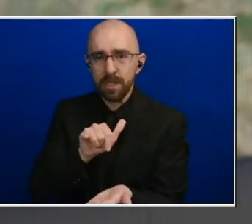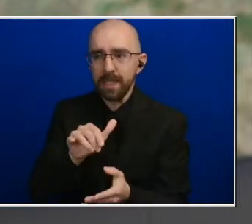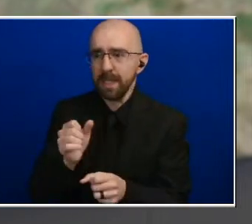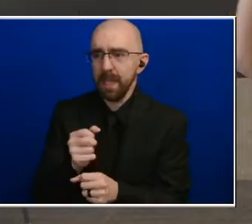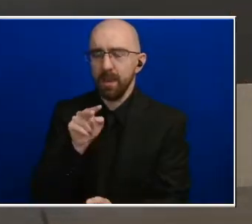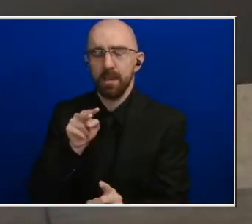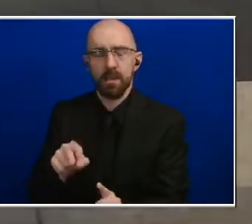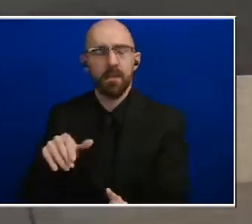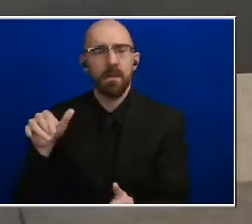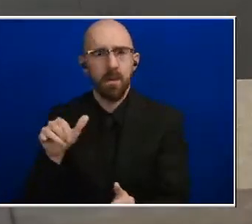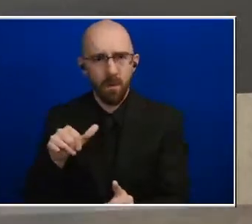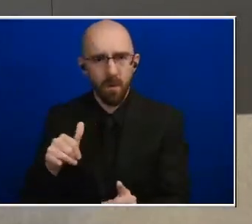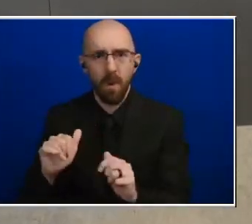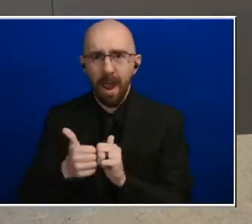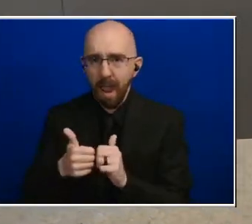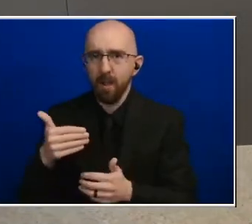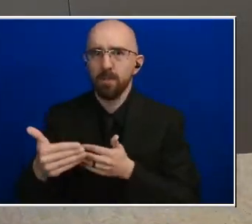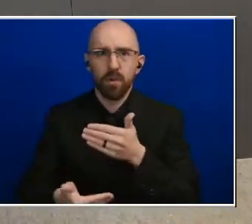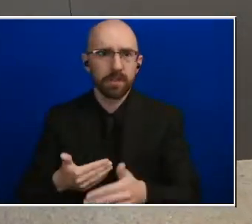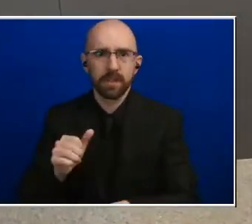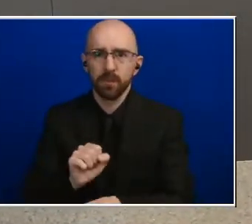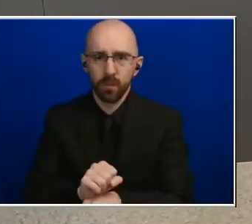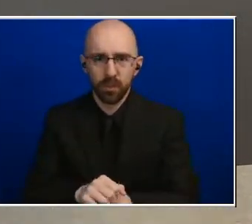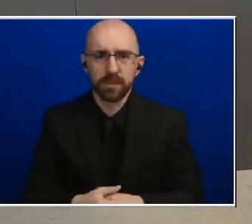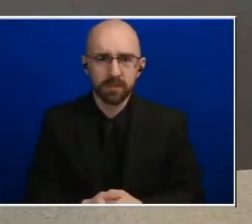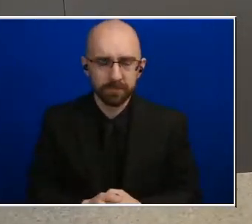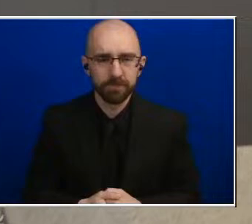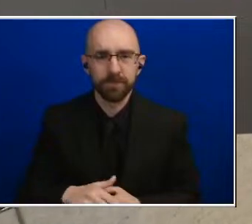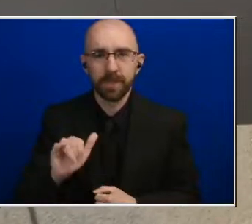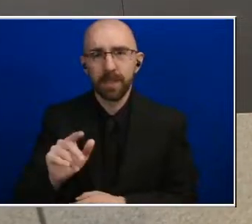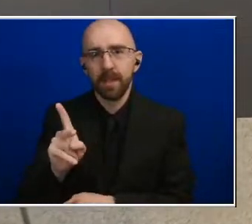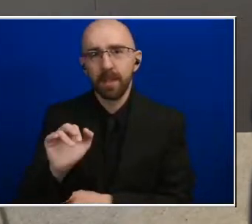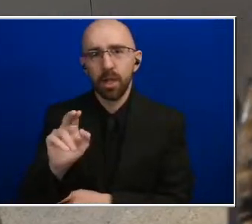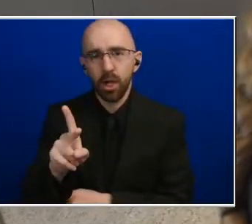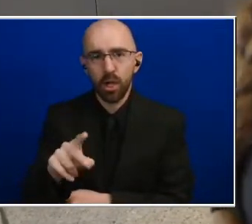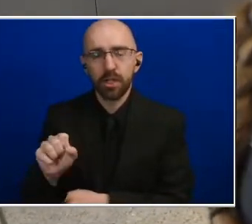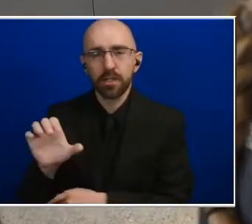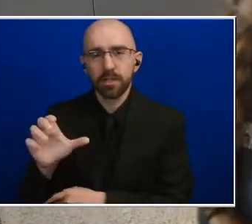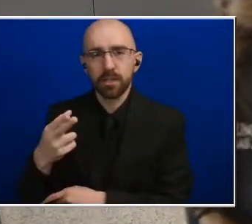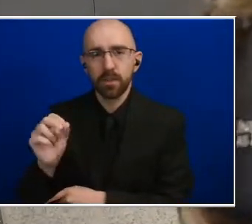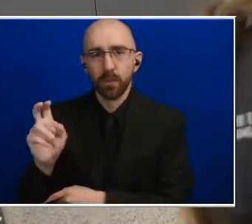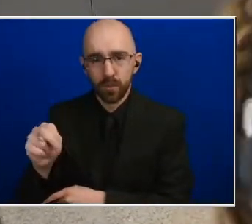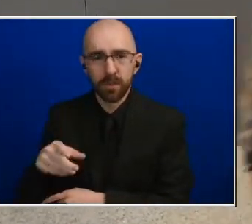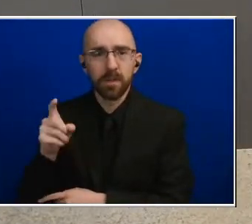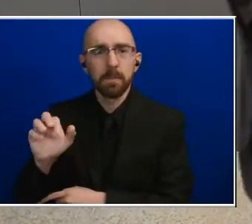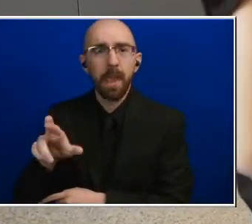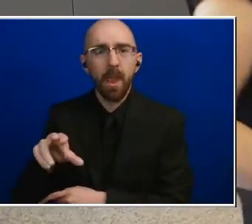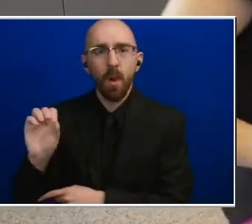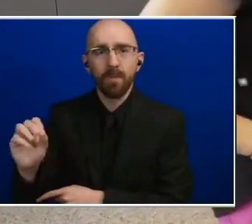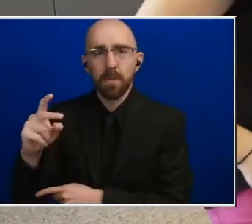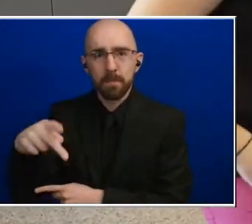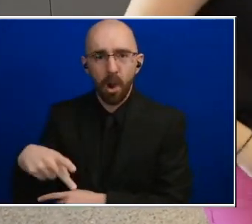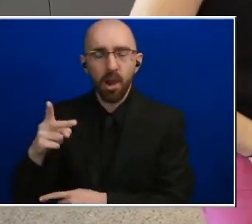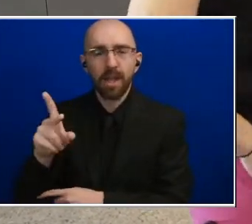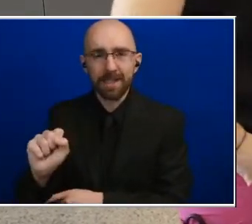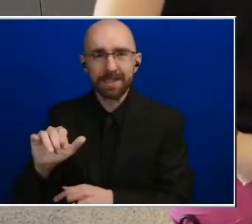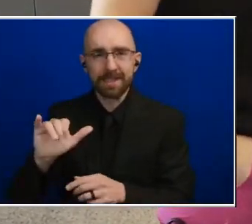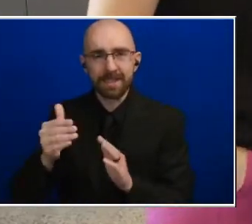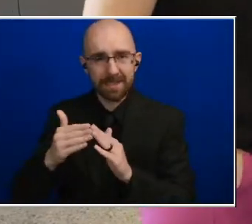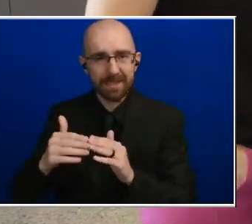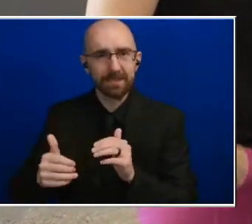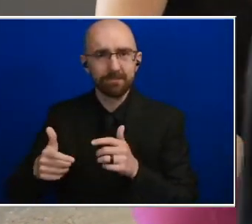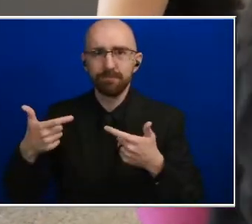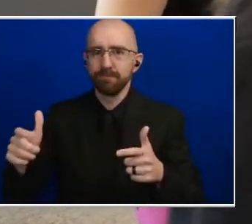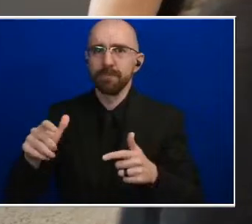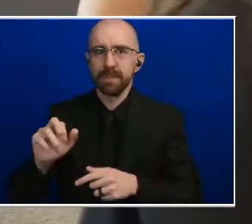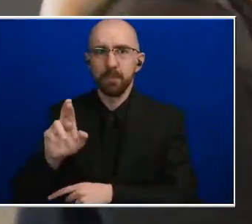really works. How are you? That is Curt, Skoo, mayor of Overland Park, Kansas City's largest suburb. Mayor Skoo recently visited